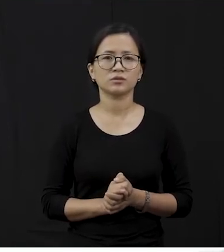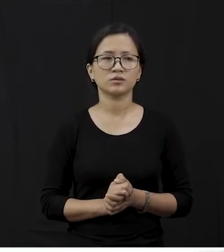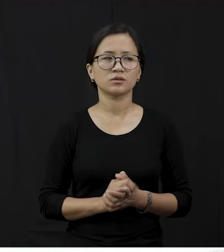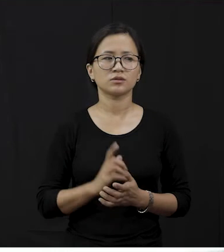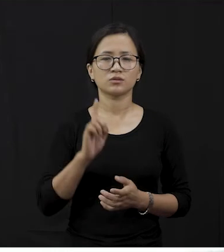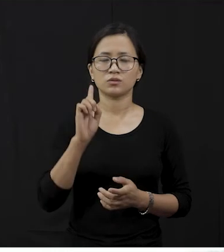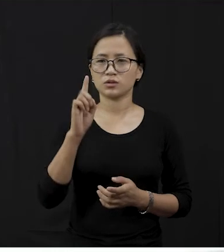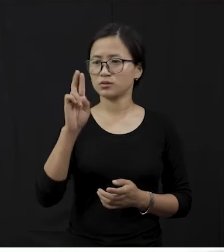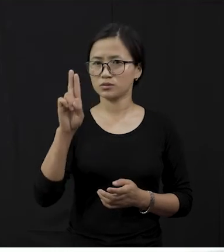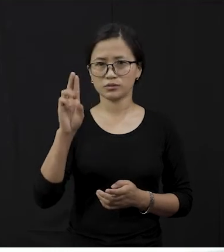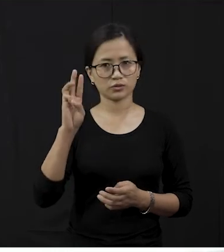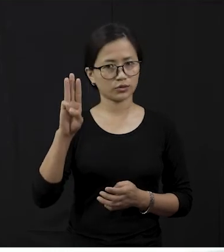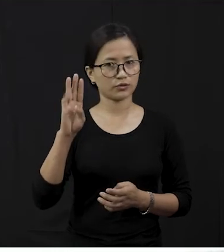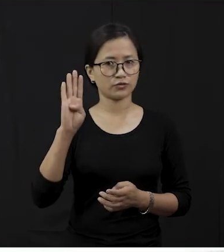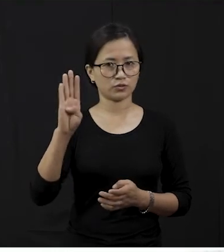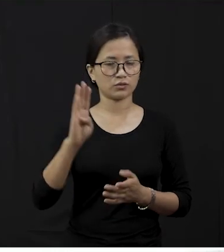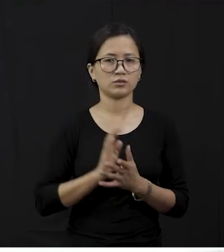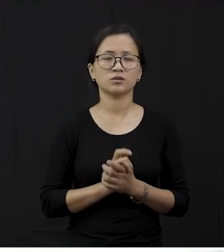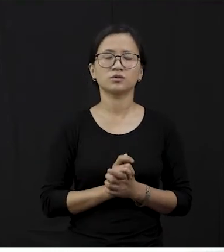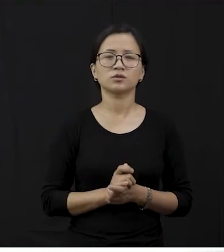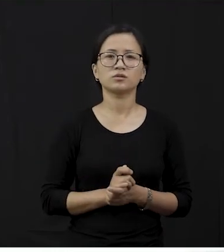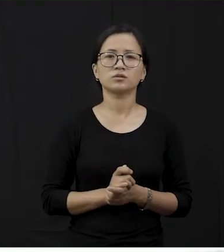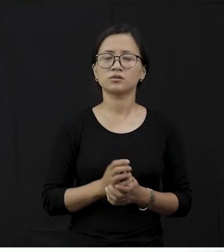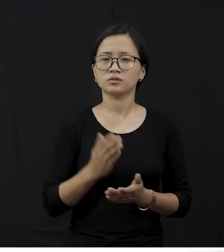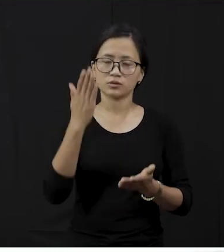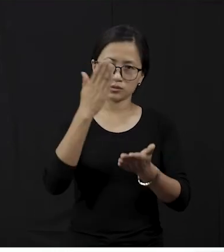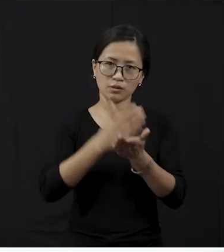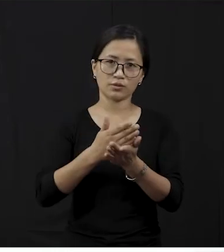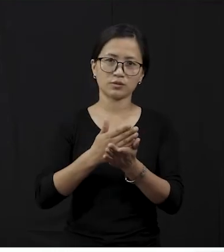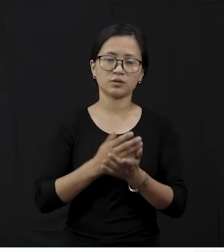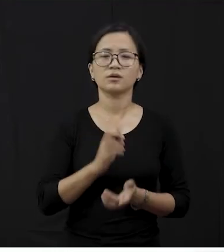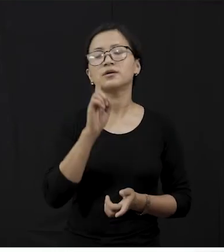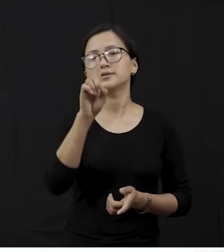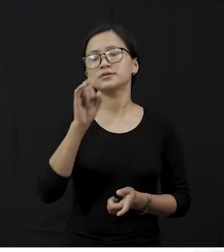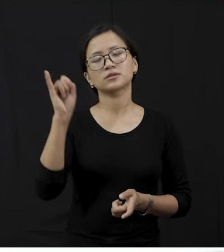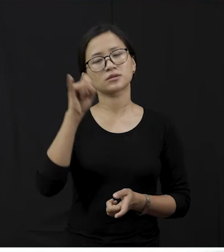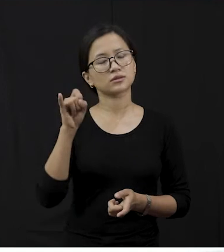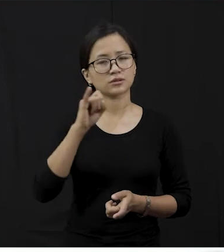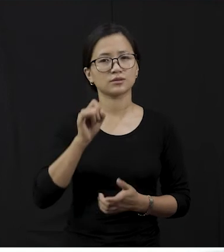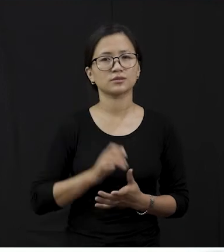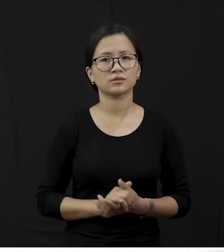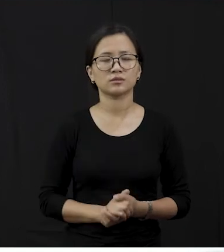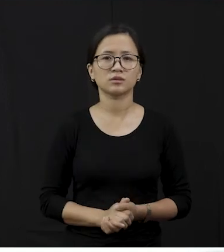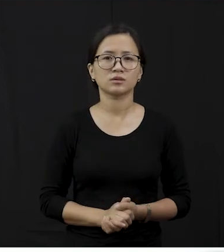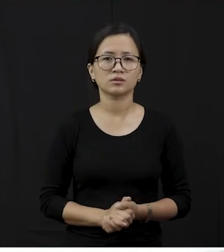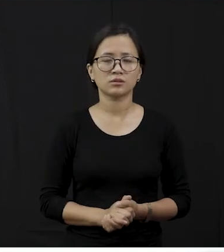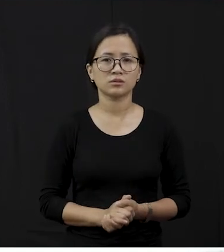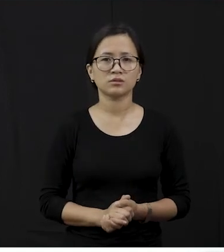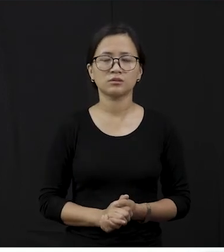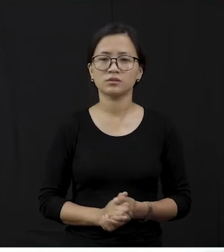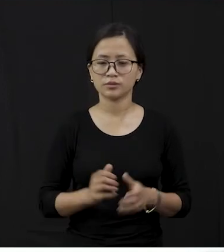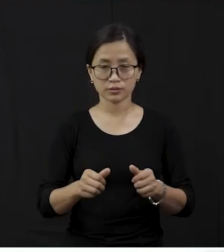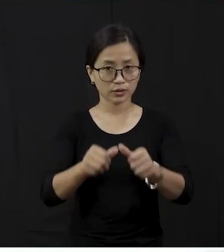1, 2, 3, 4. Then you will stop at 16. So